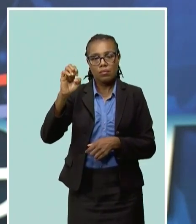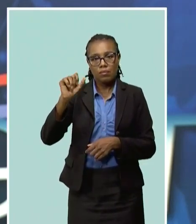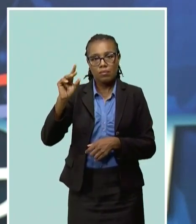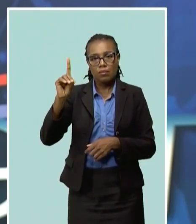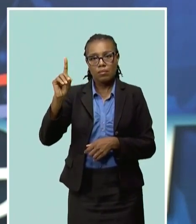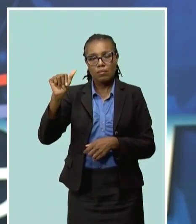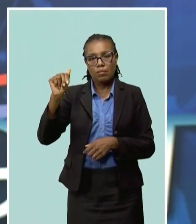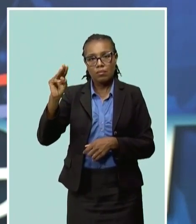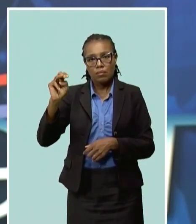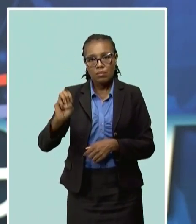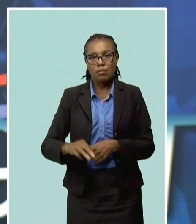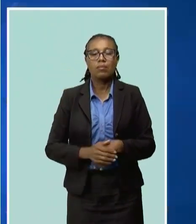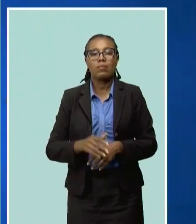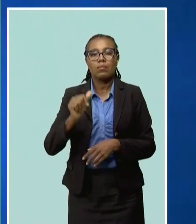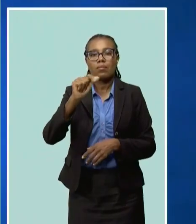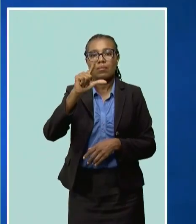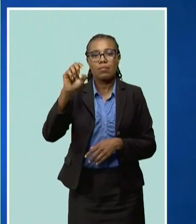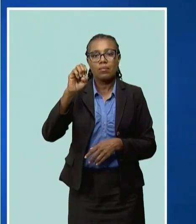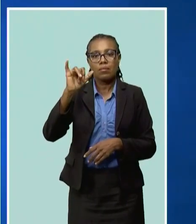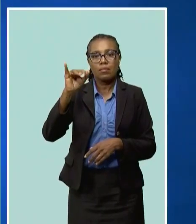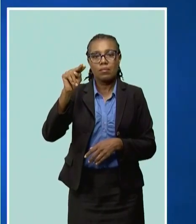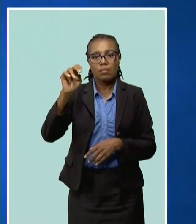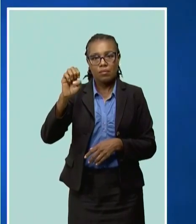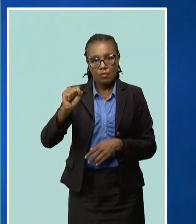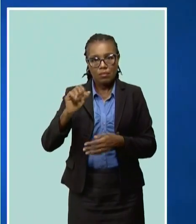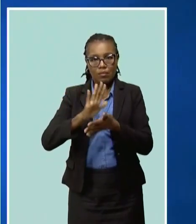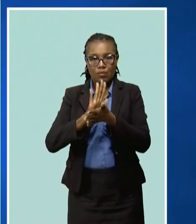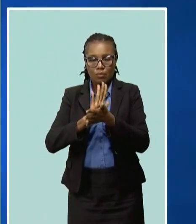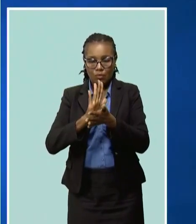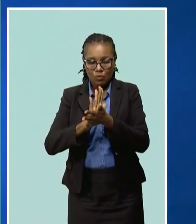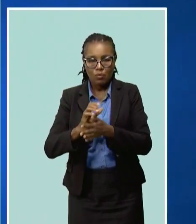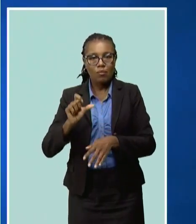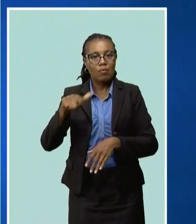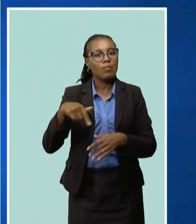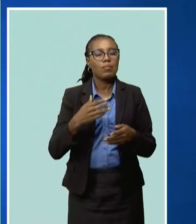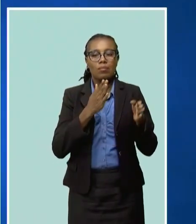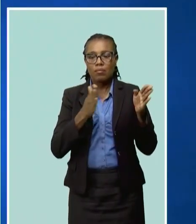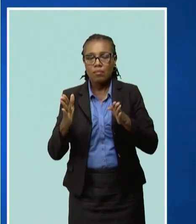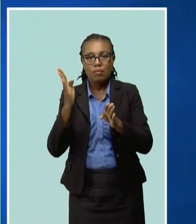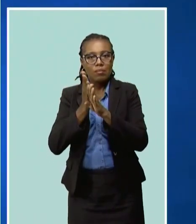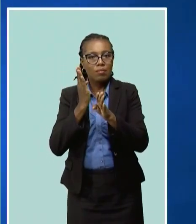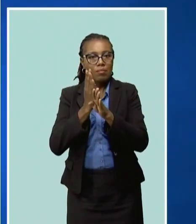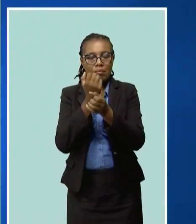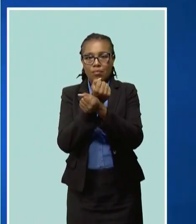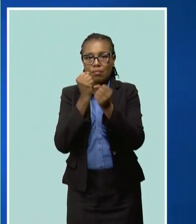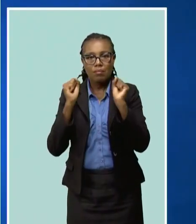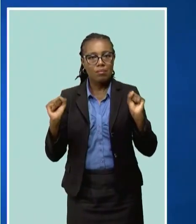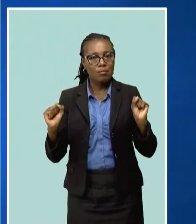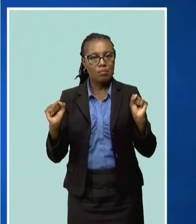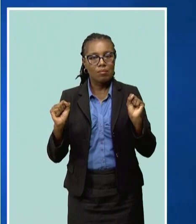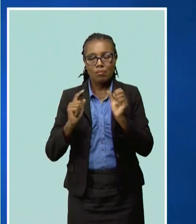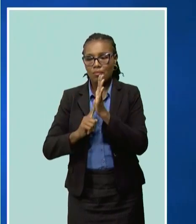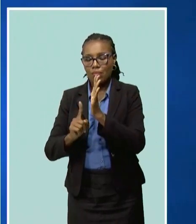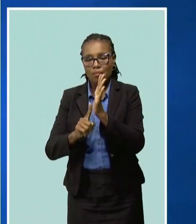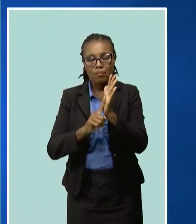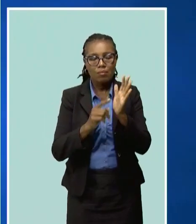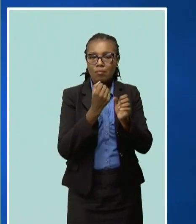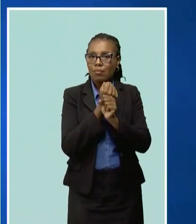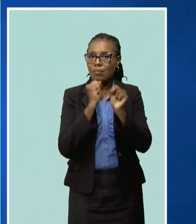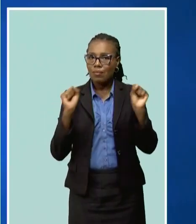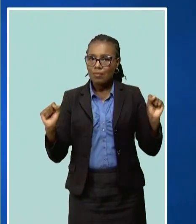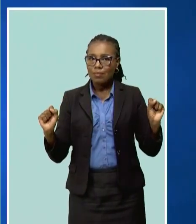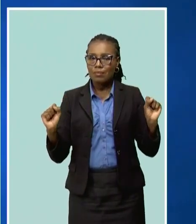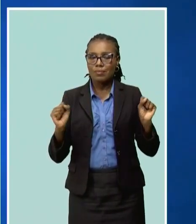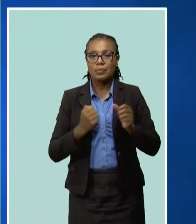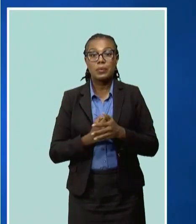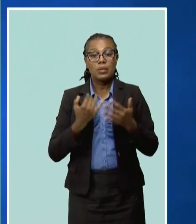says major maintenance has been carried out to ensure the buses are safe. Right now you will find that we have a